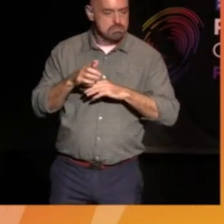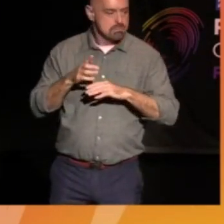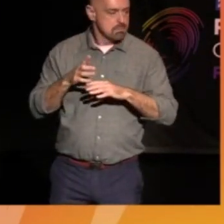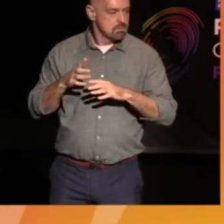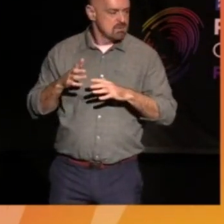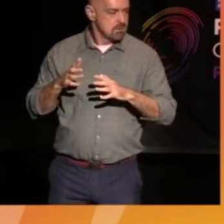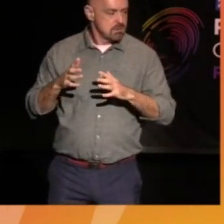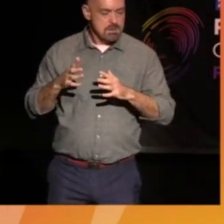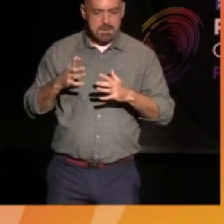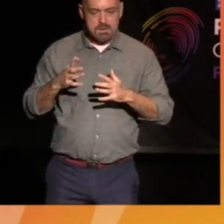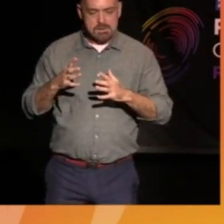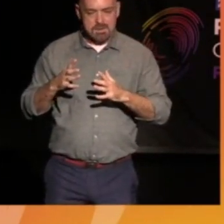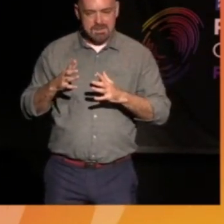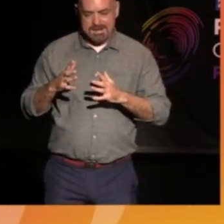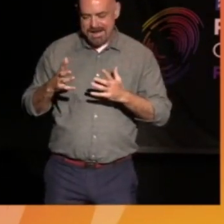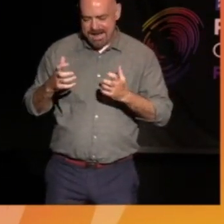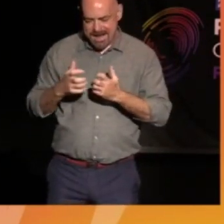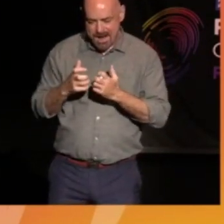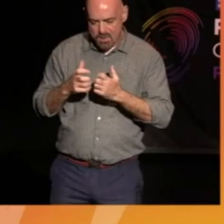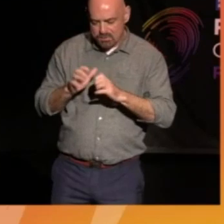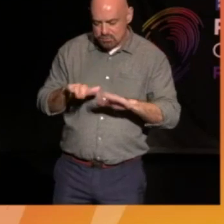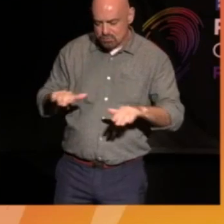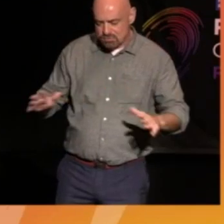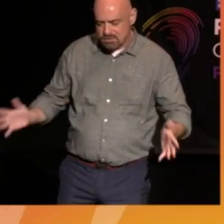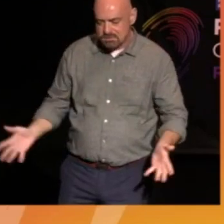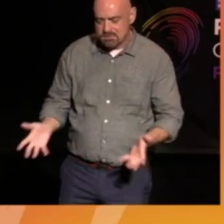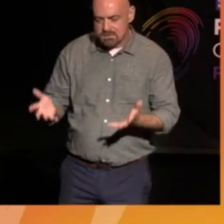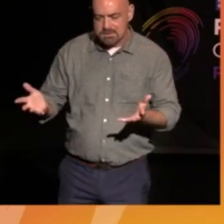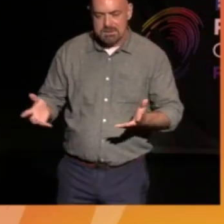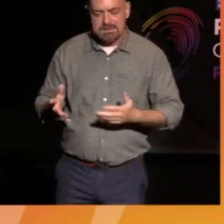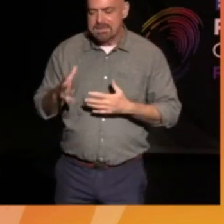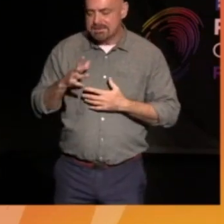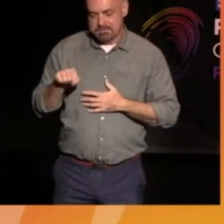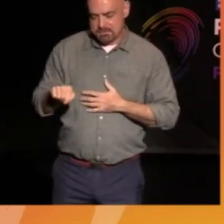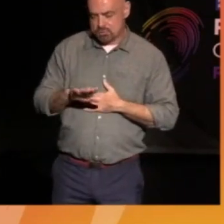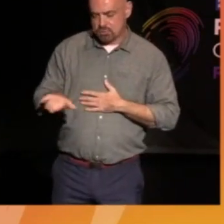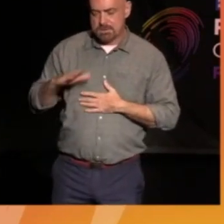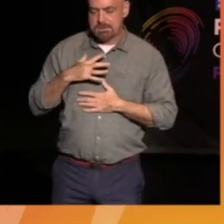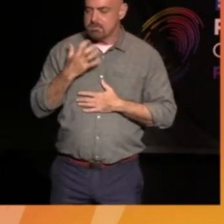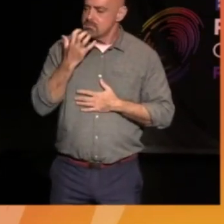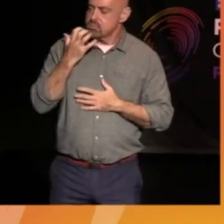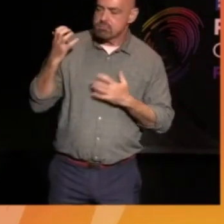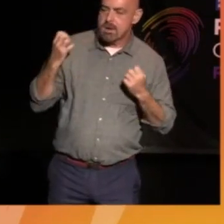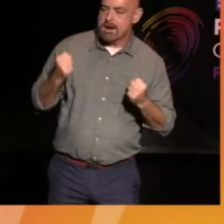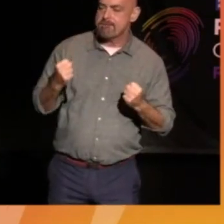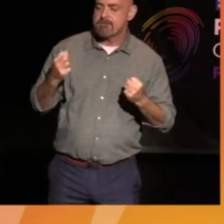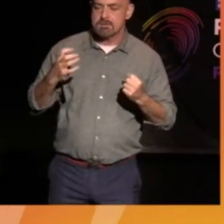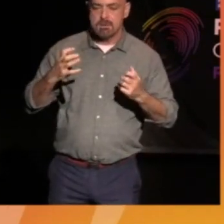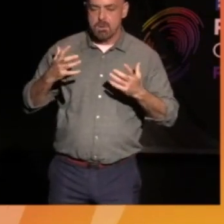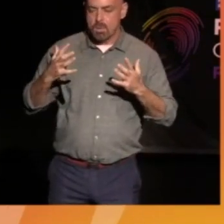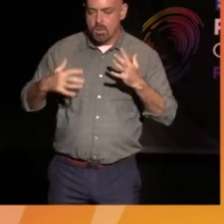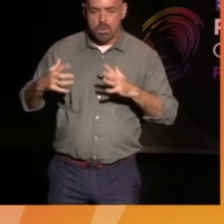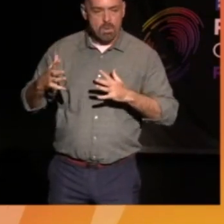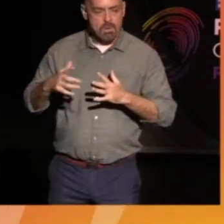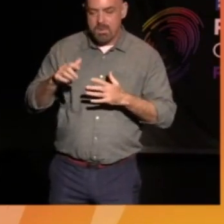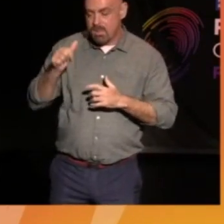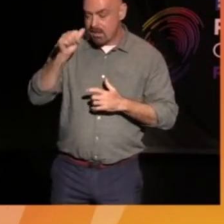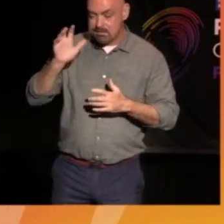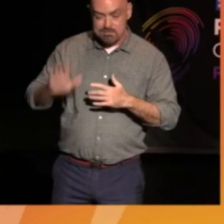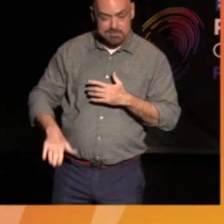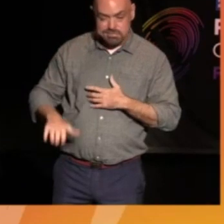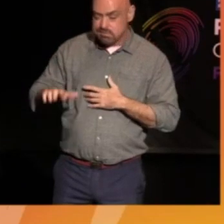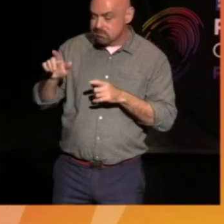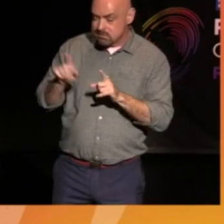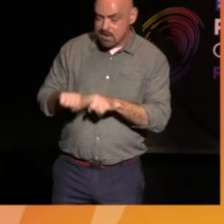you've got any examples of how they've been encouraged. I'm sure it probably takes a lot of bravery from them as well if that's all they know and that's all they've experienced in their